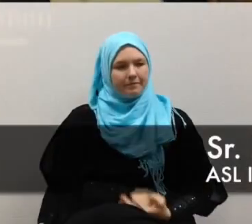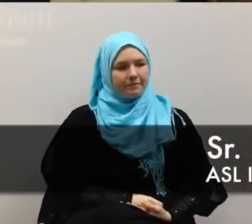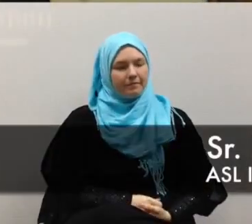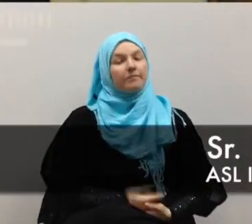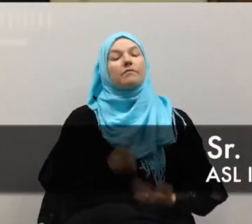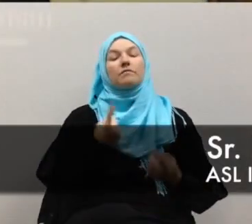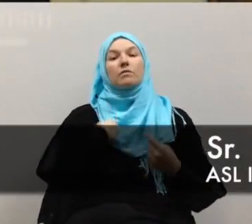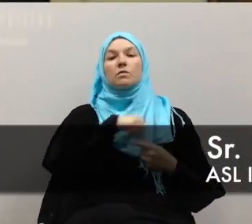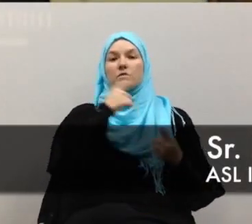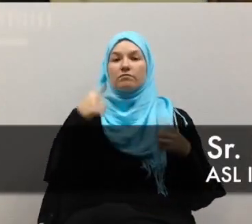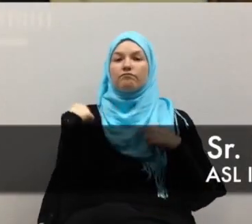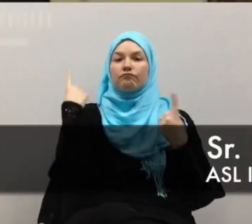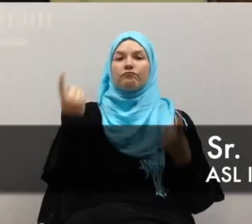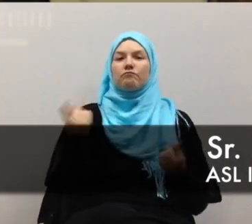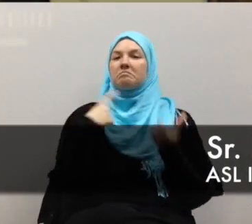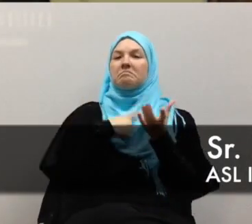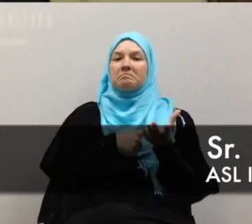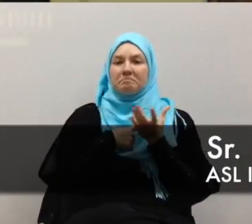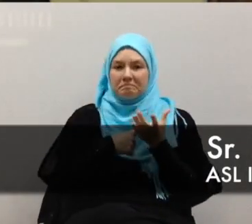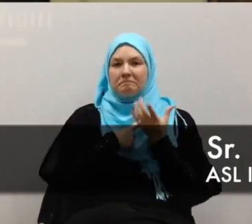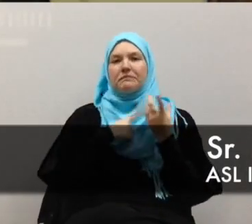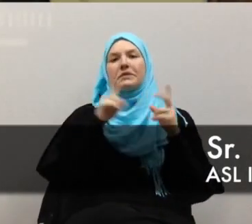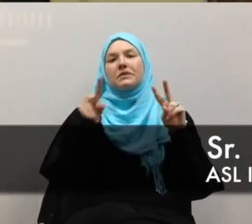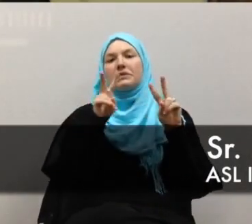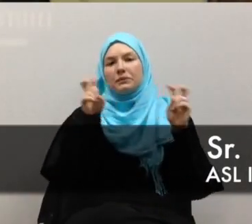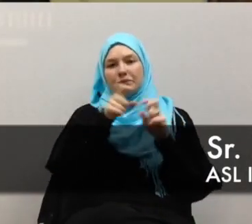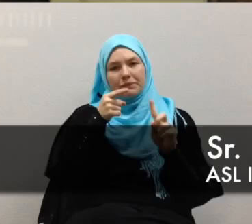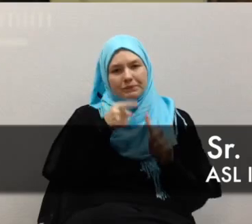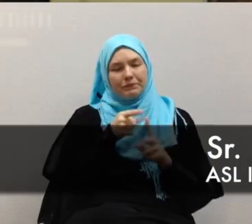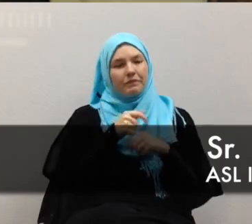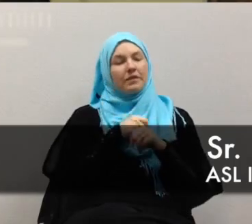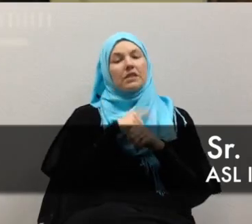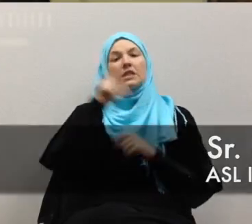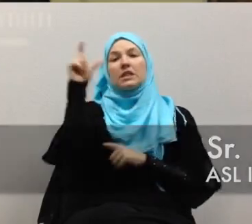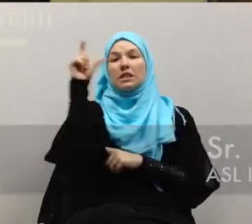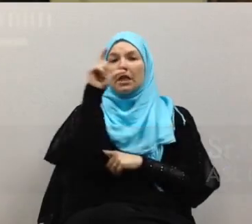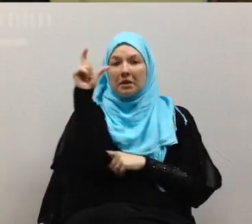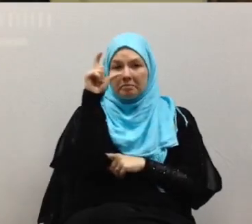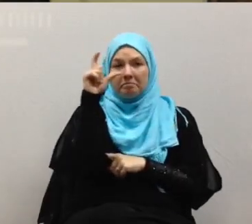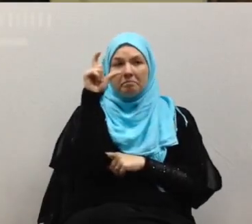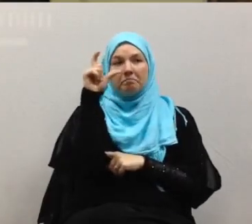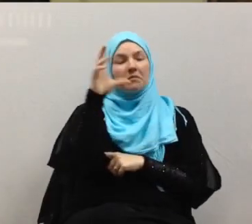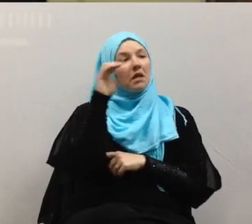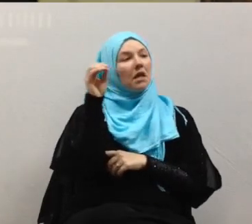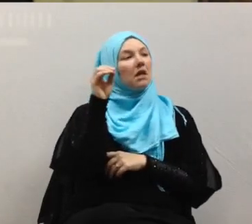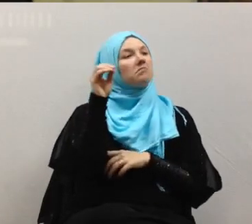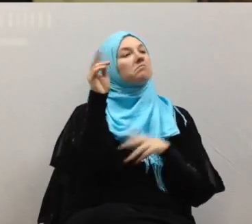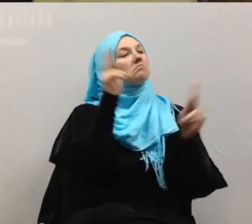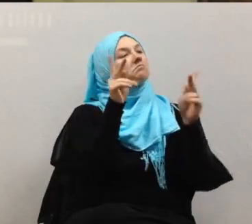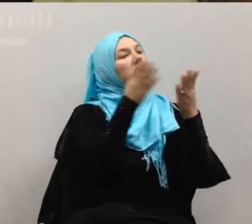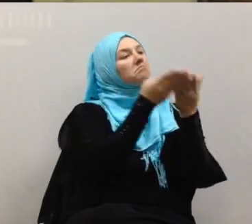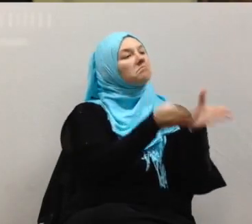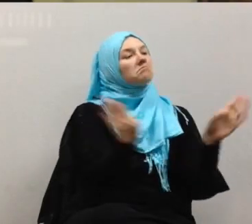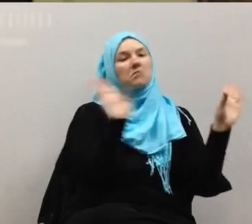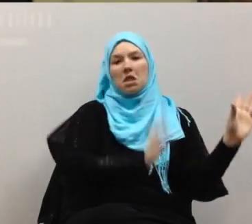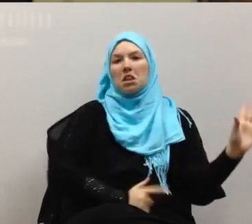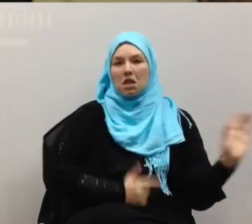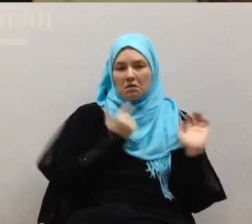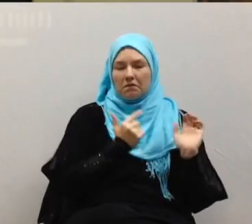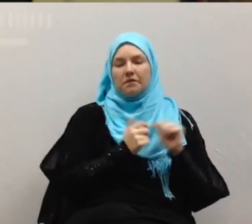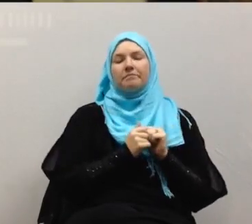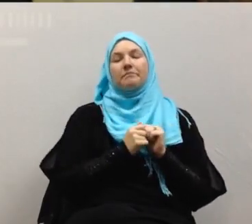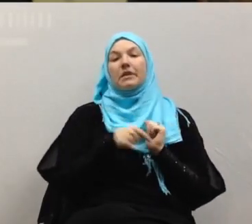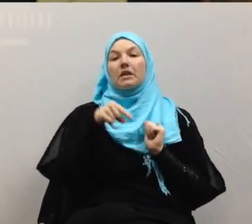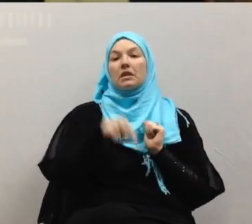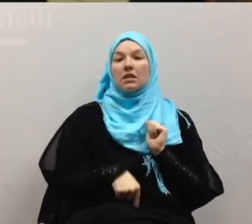We have been addressing the issue of Islam and public life. And this